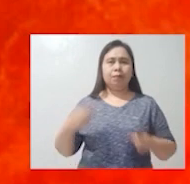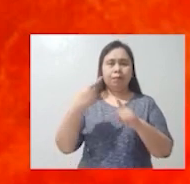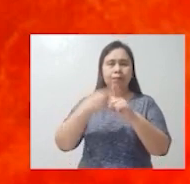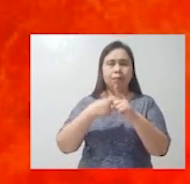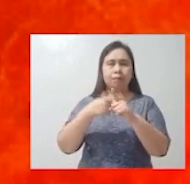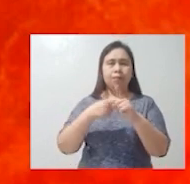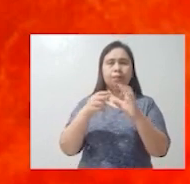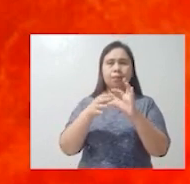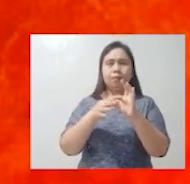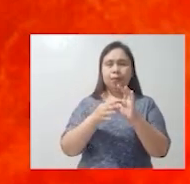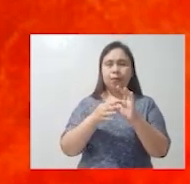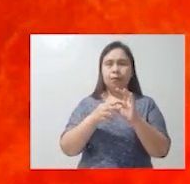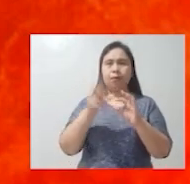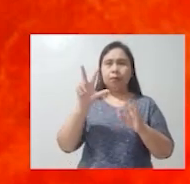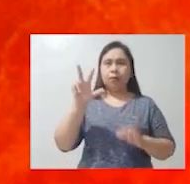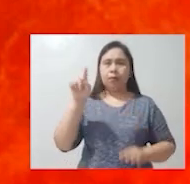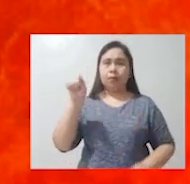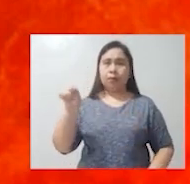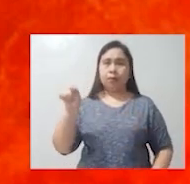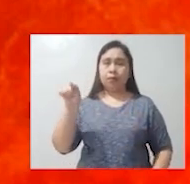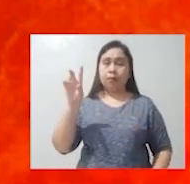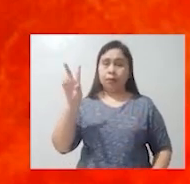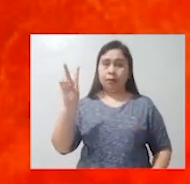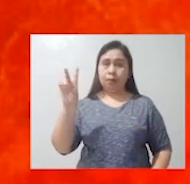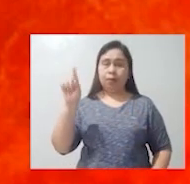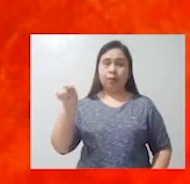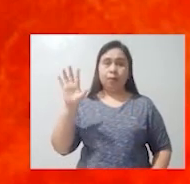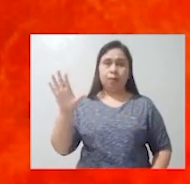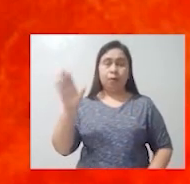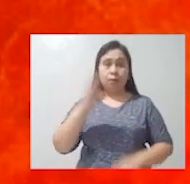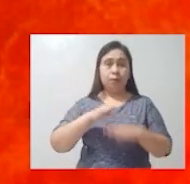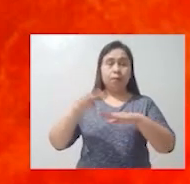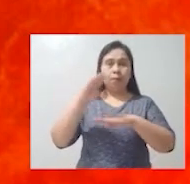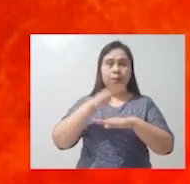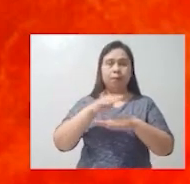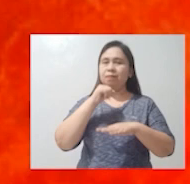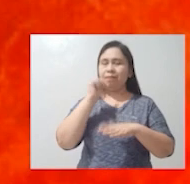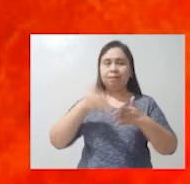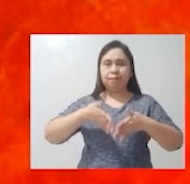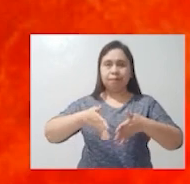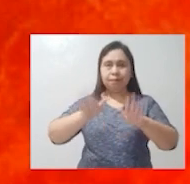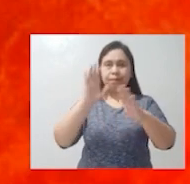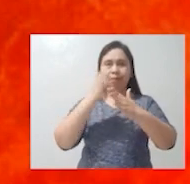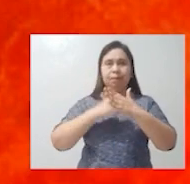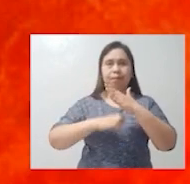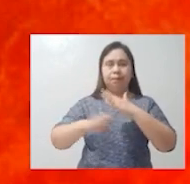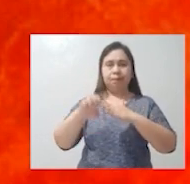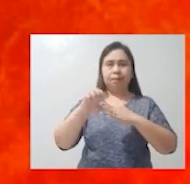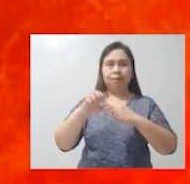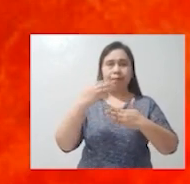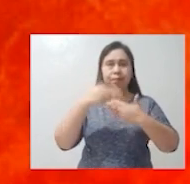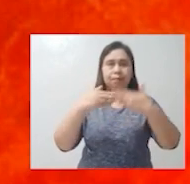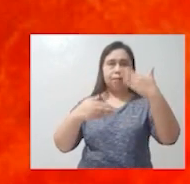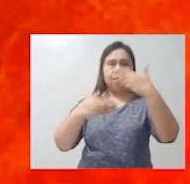37.5 degrees Celsius and above, you are not allowed to enter an establishment because this